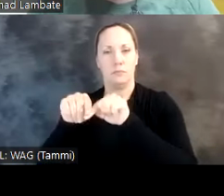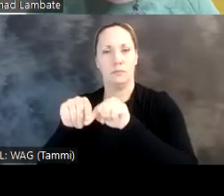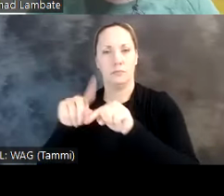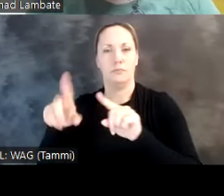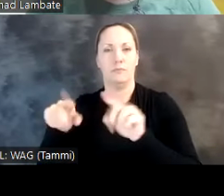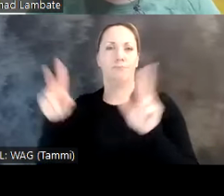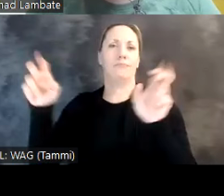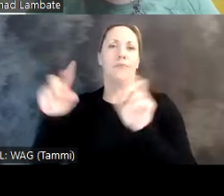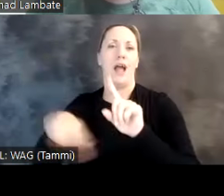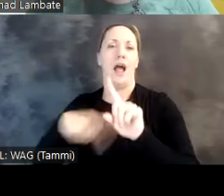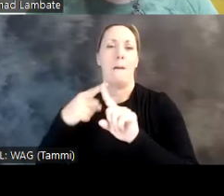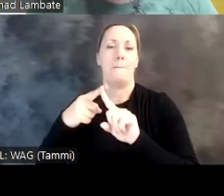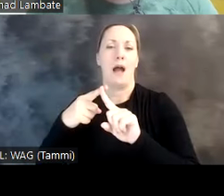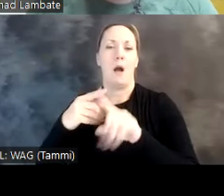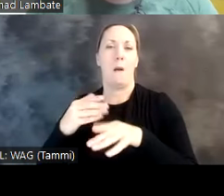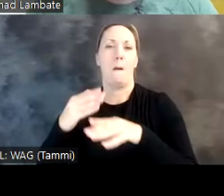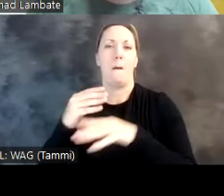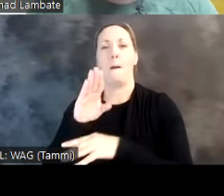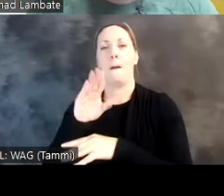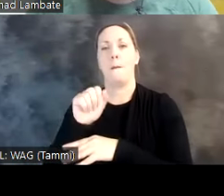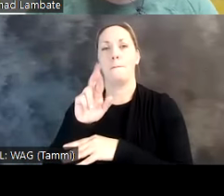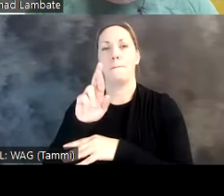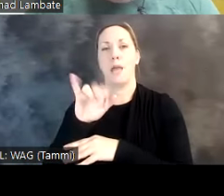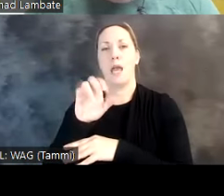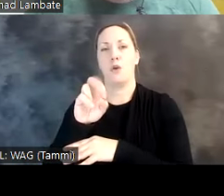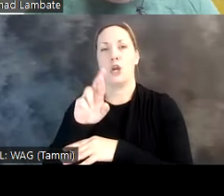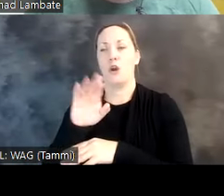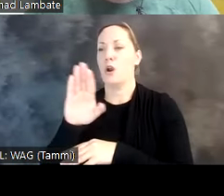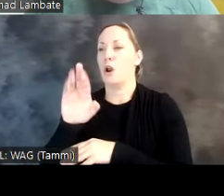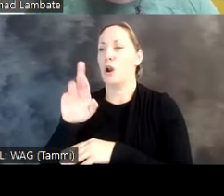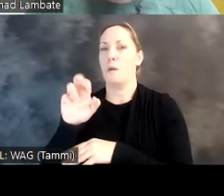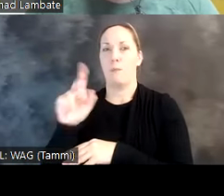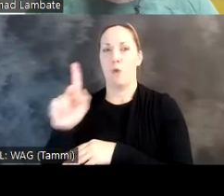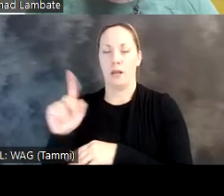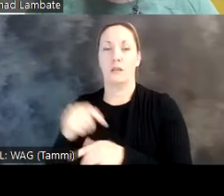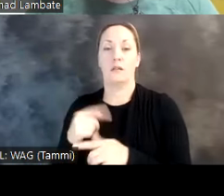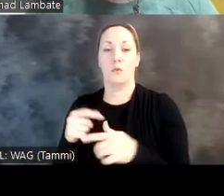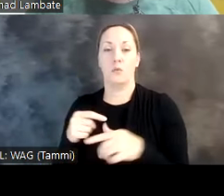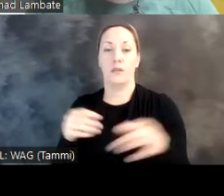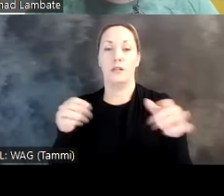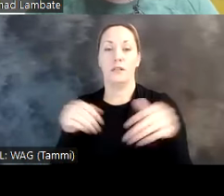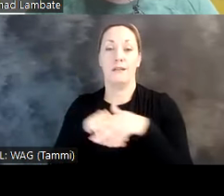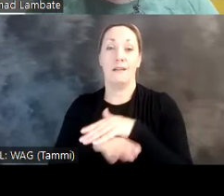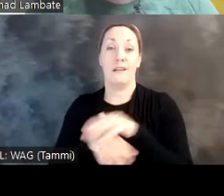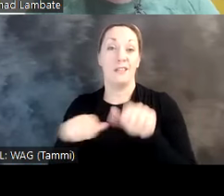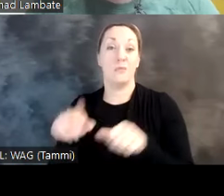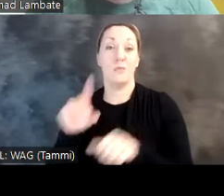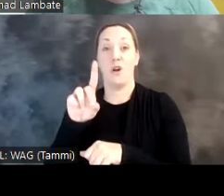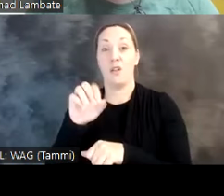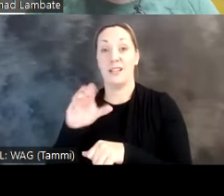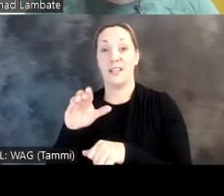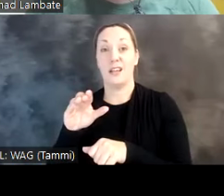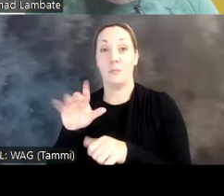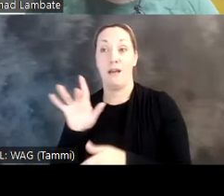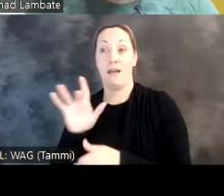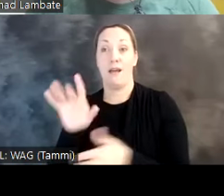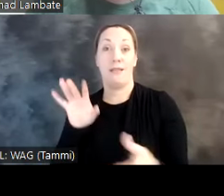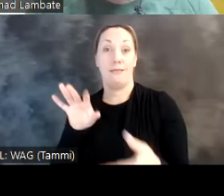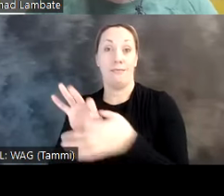barrier break page itself, a demo page for this, wherein there is an accessible documents link, which is